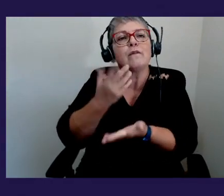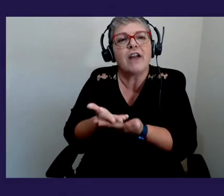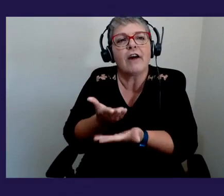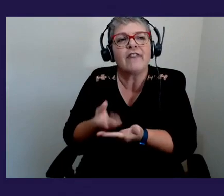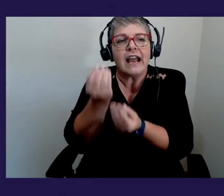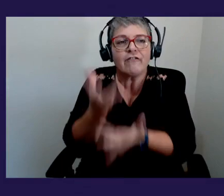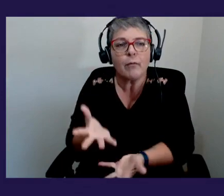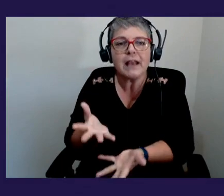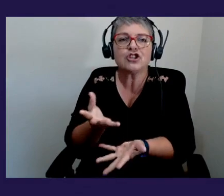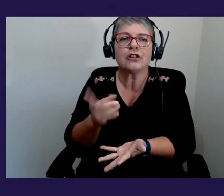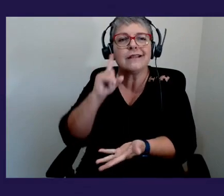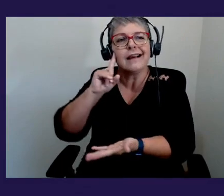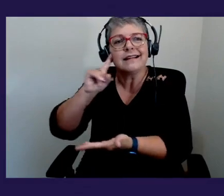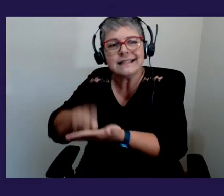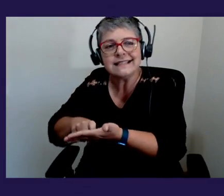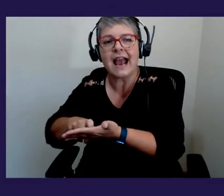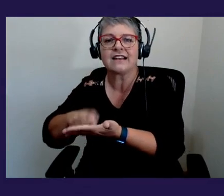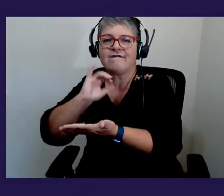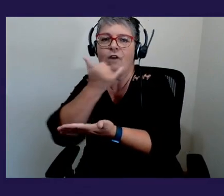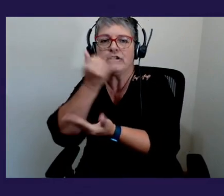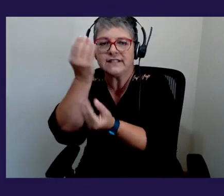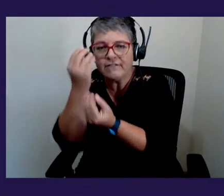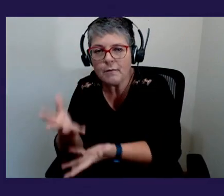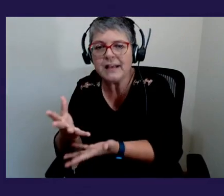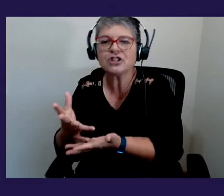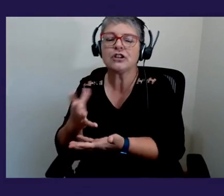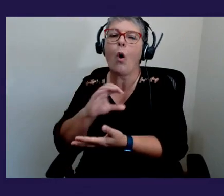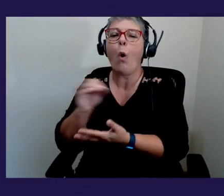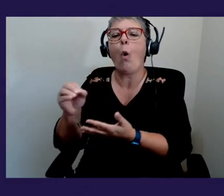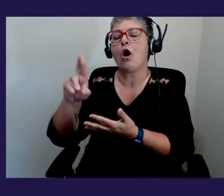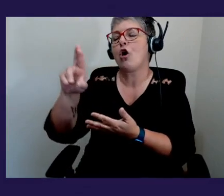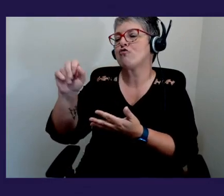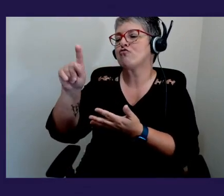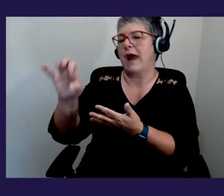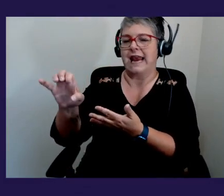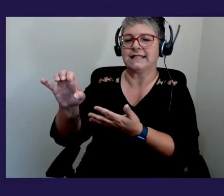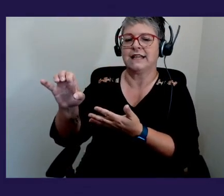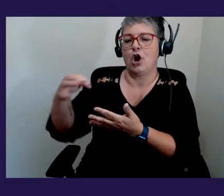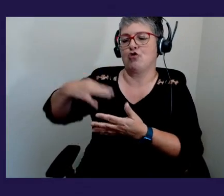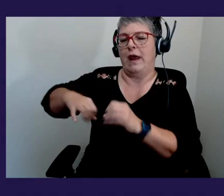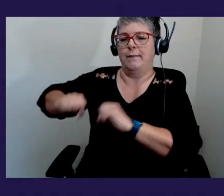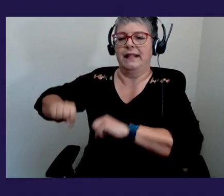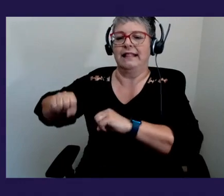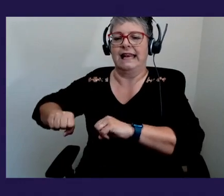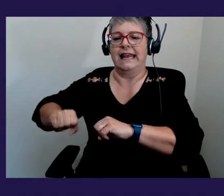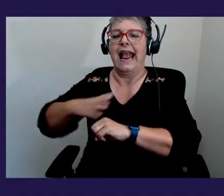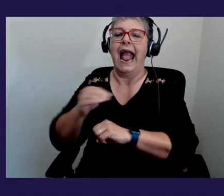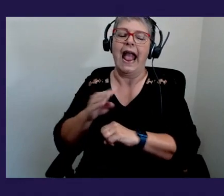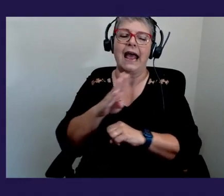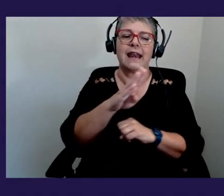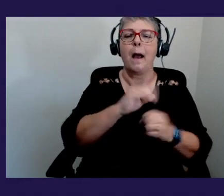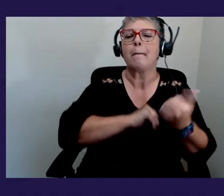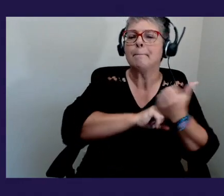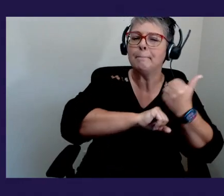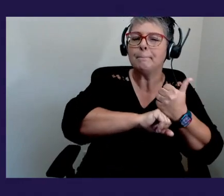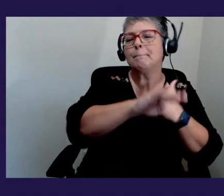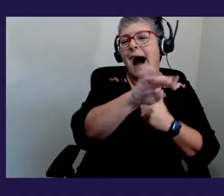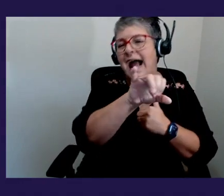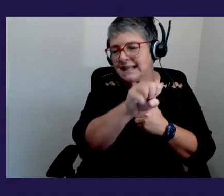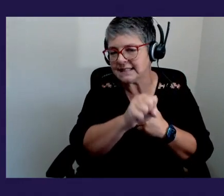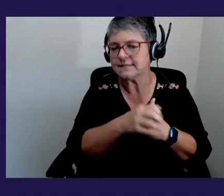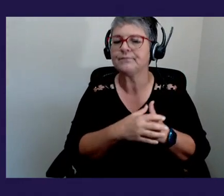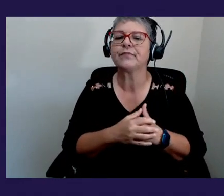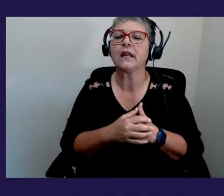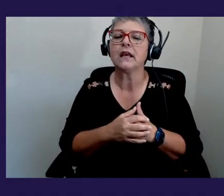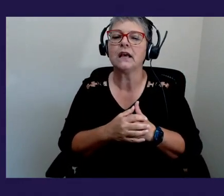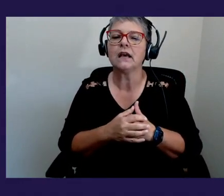false information, or rate the credibility or biases of sources of information. And an example of one of these tools